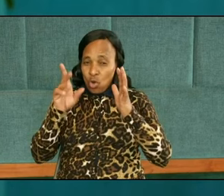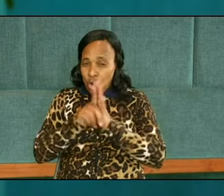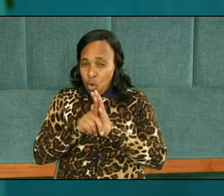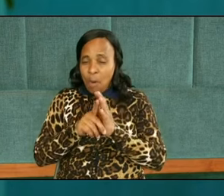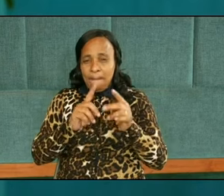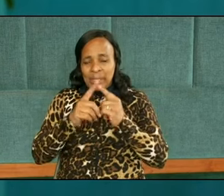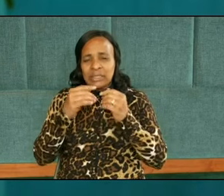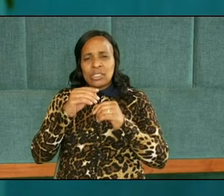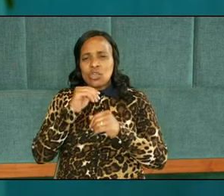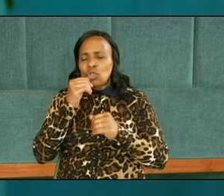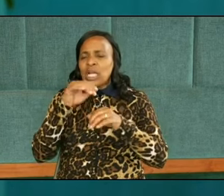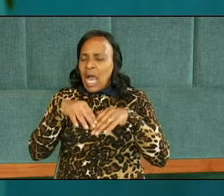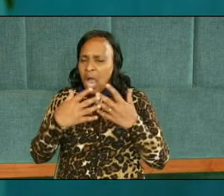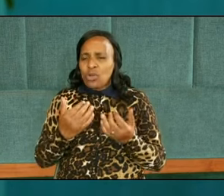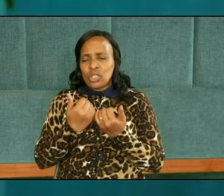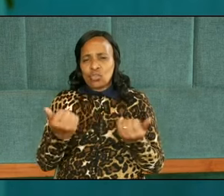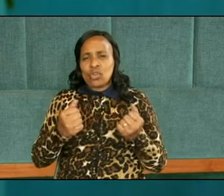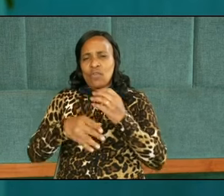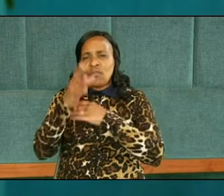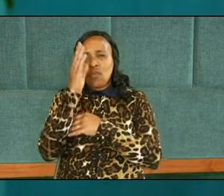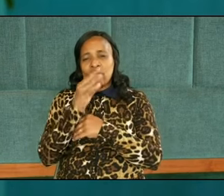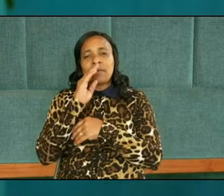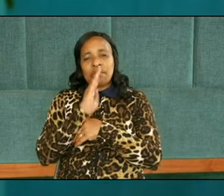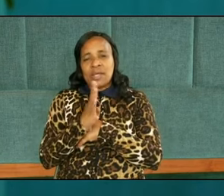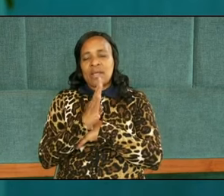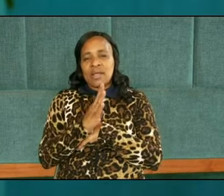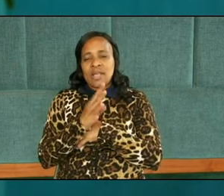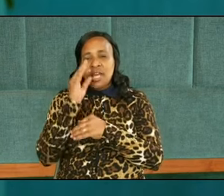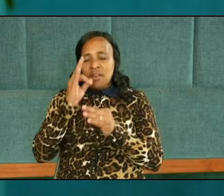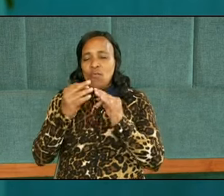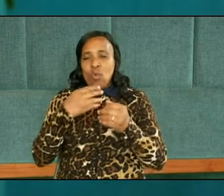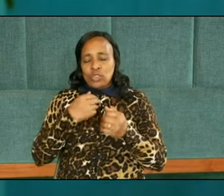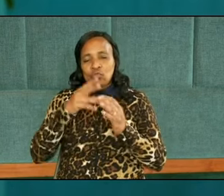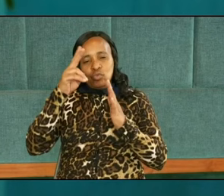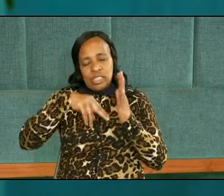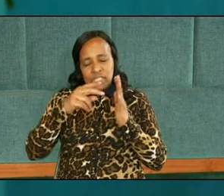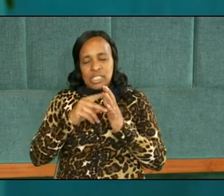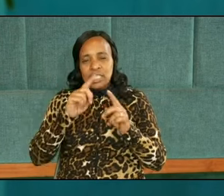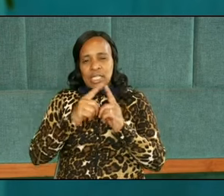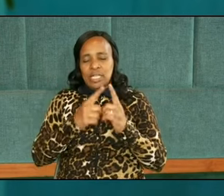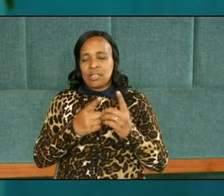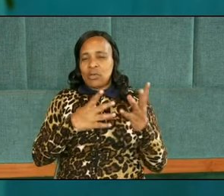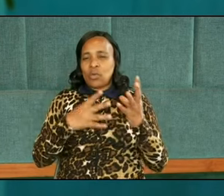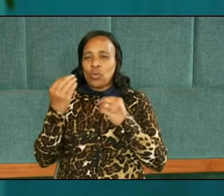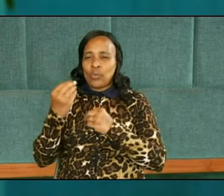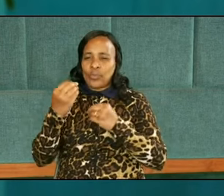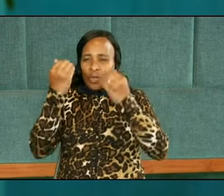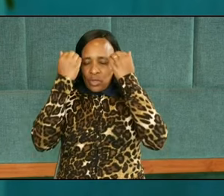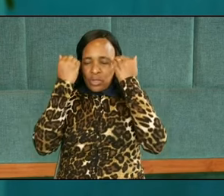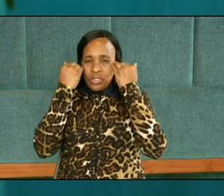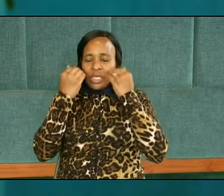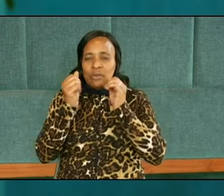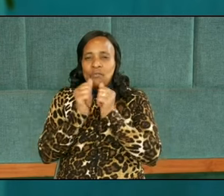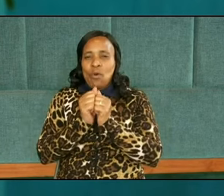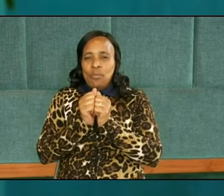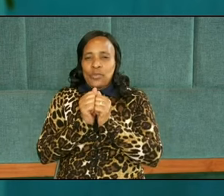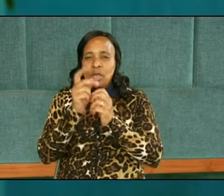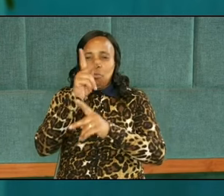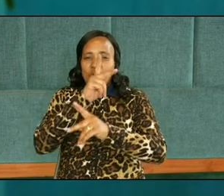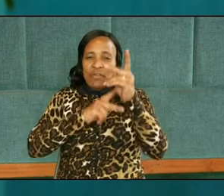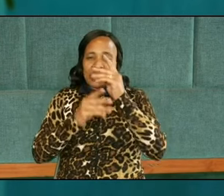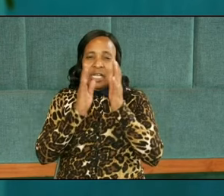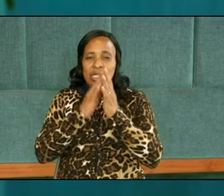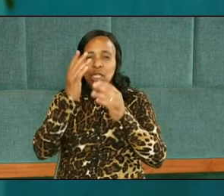God are supposed to be. Maybe we can read one punchline and then move on to the quotes from patriarchs and prophets.